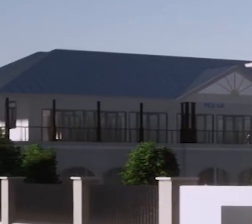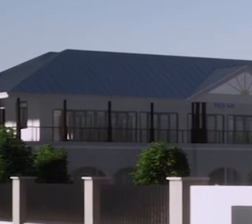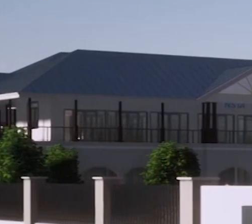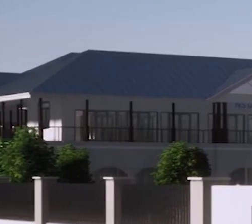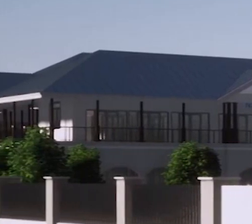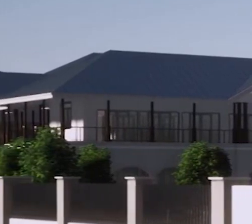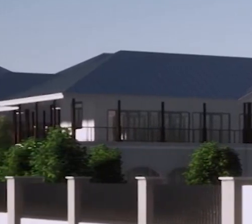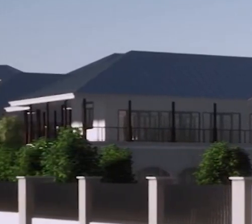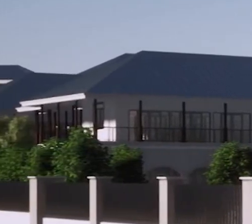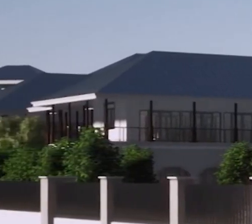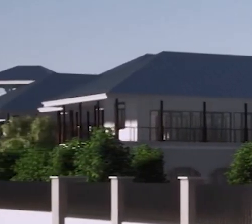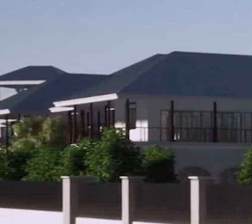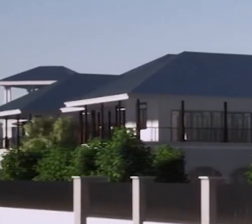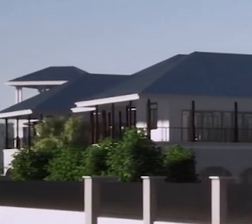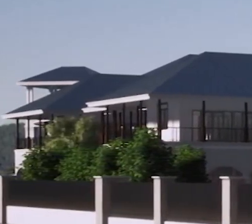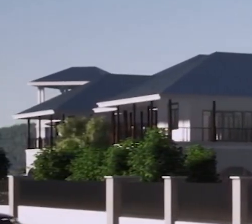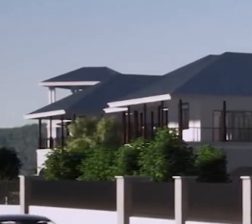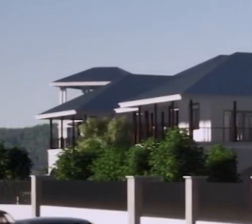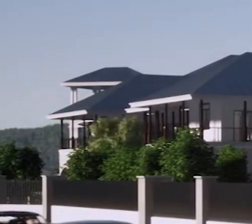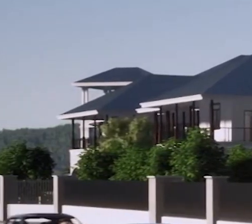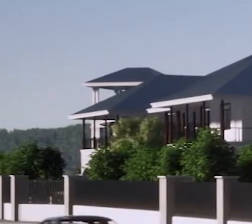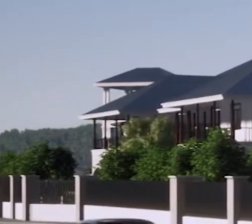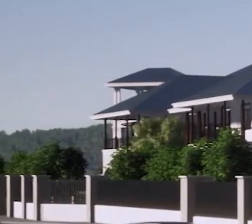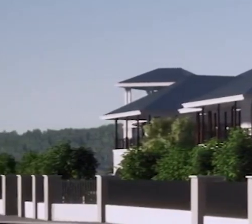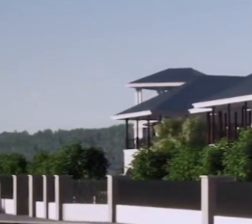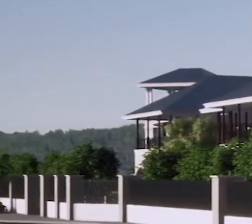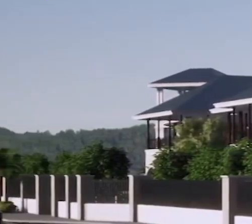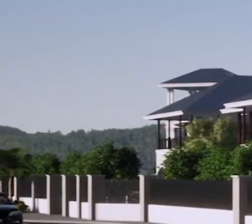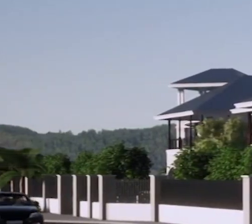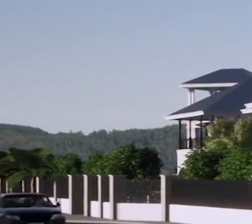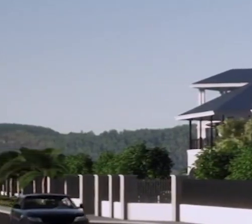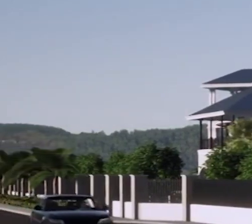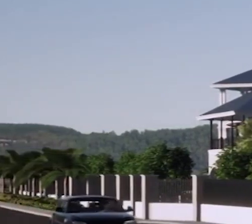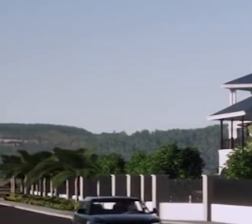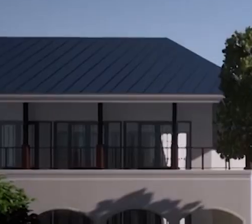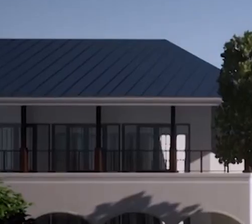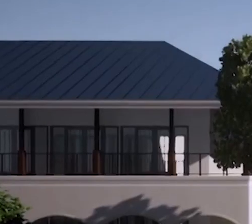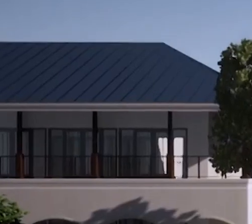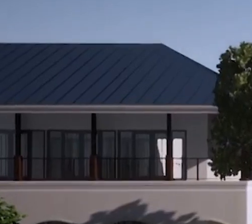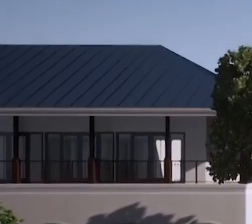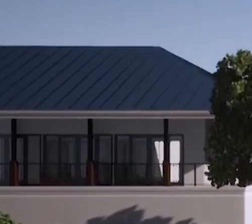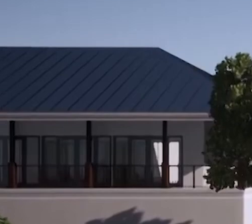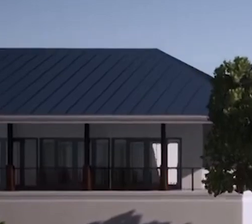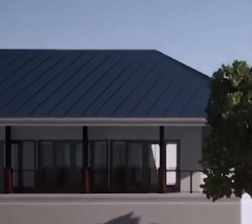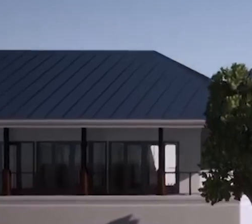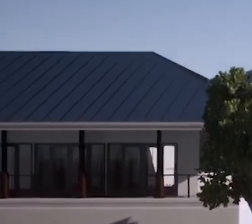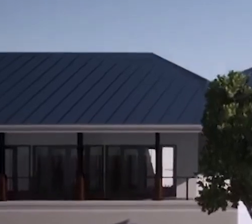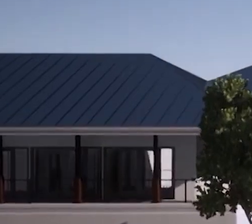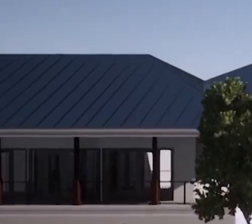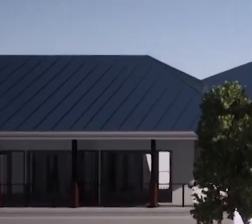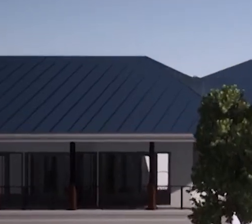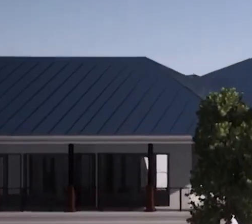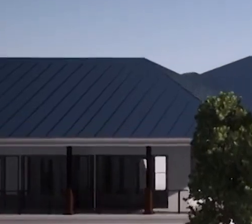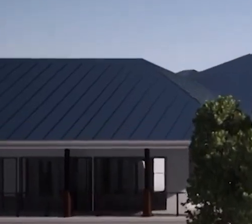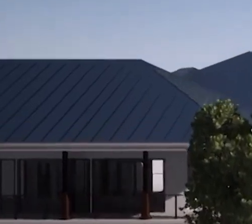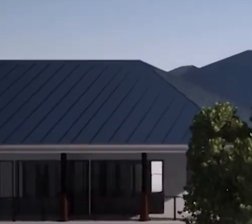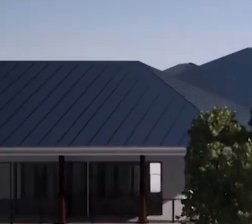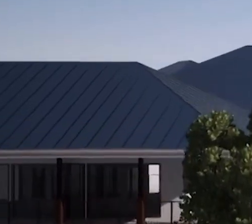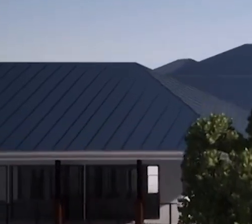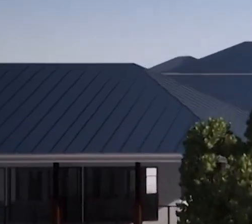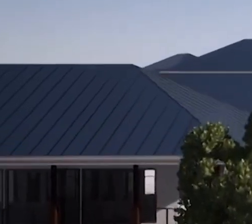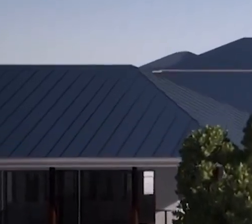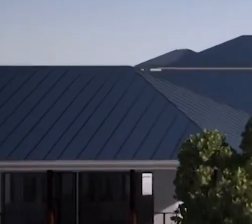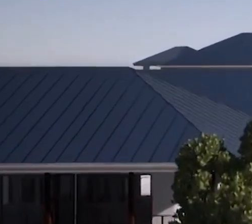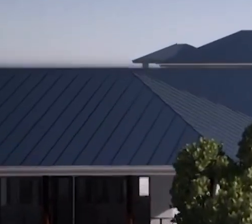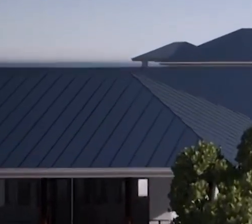Urban Centre in Port Antonio follows the model of the Morant Bay Urban Centre. The architectural designs for the project is complete and it is